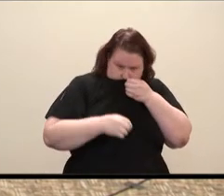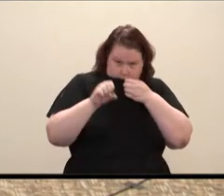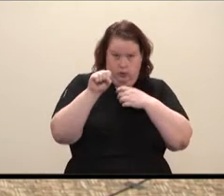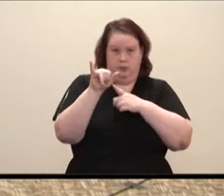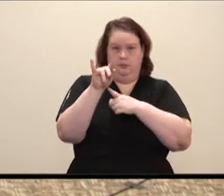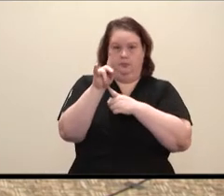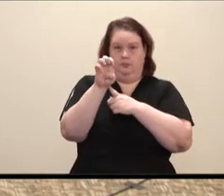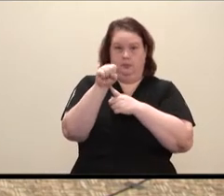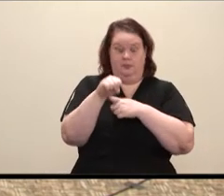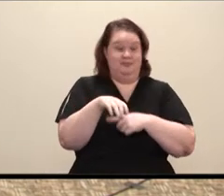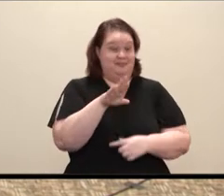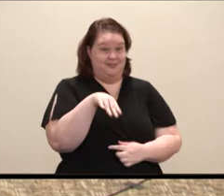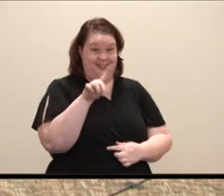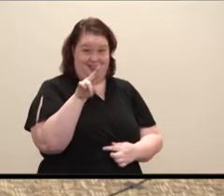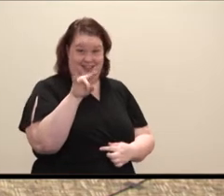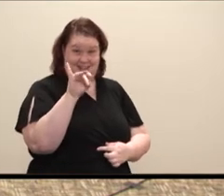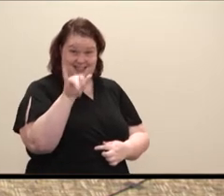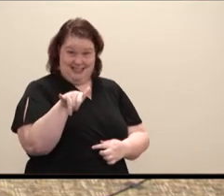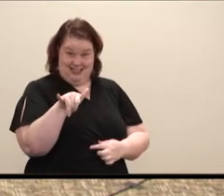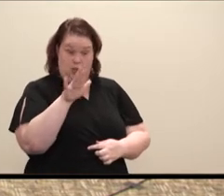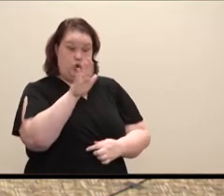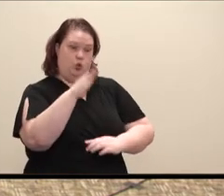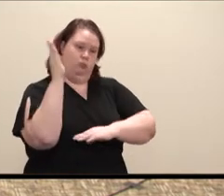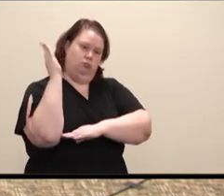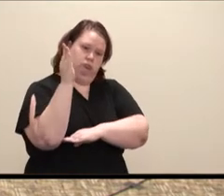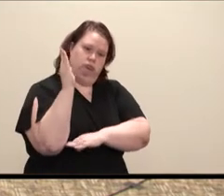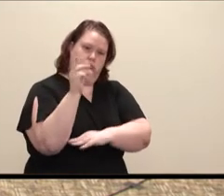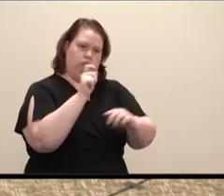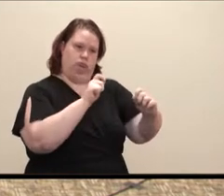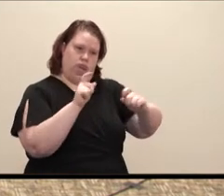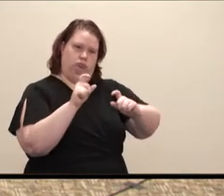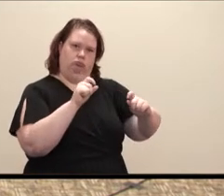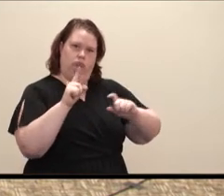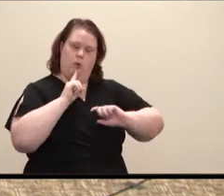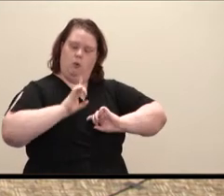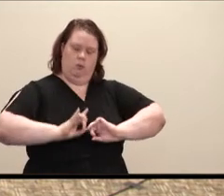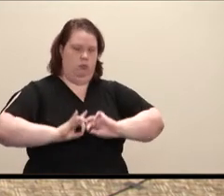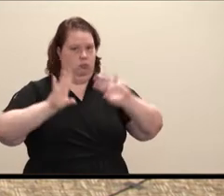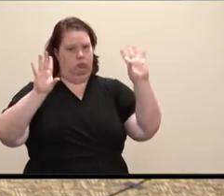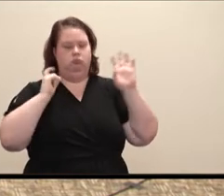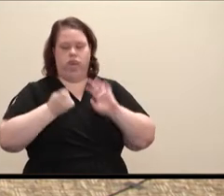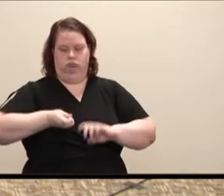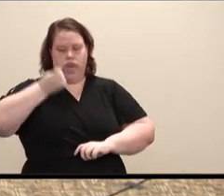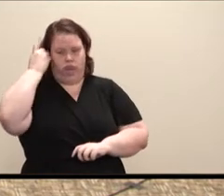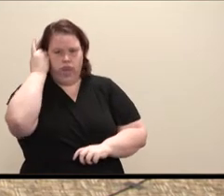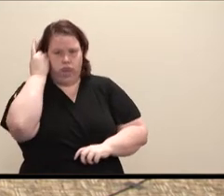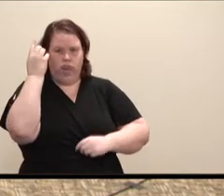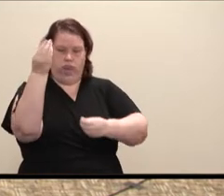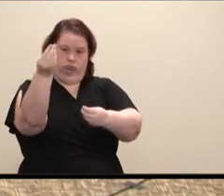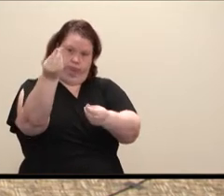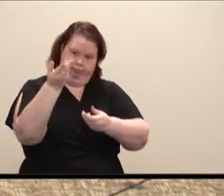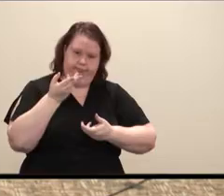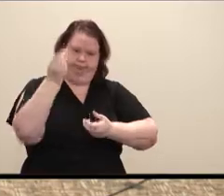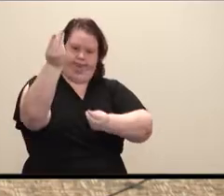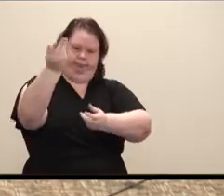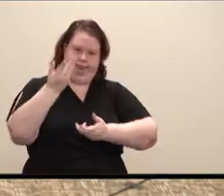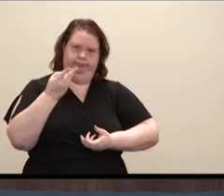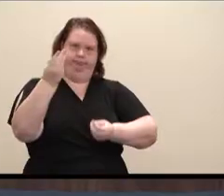Dusty, your presentation is very, very clear. A lot of really good information here for us to look